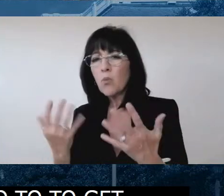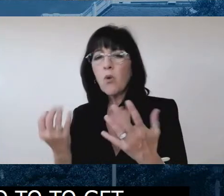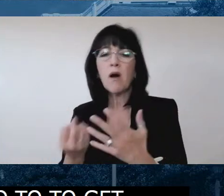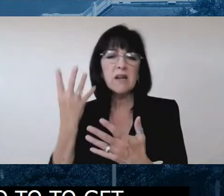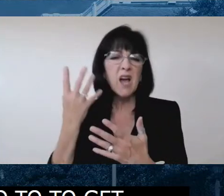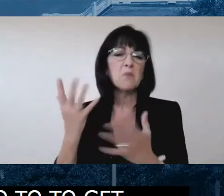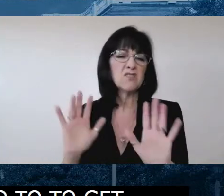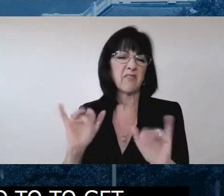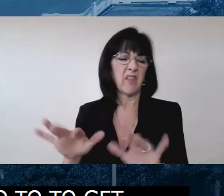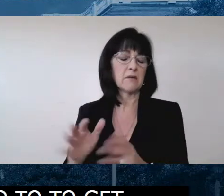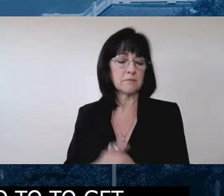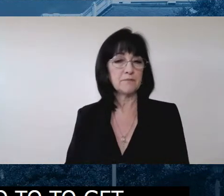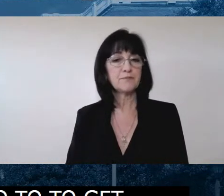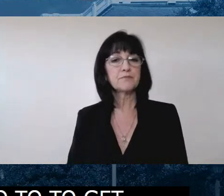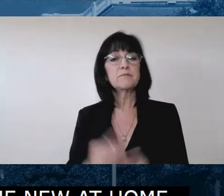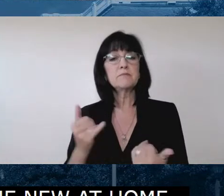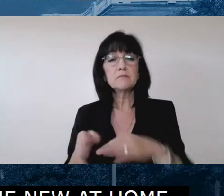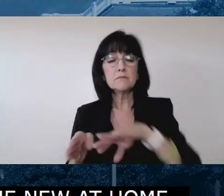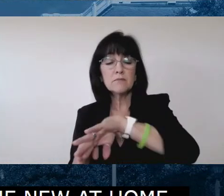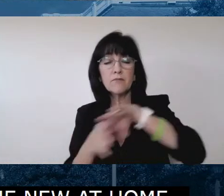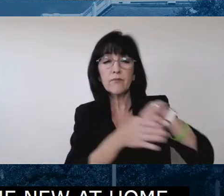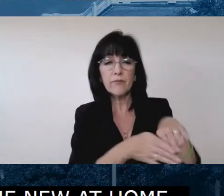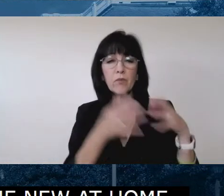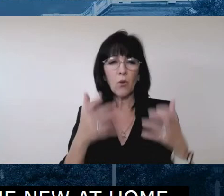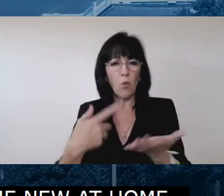testing. So we have some